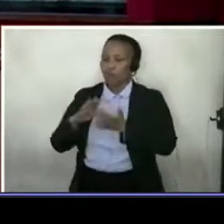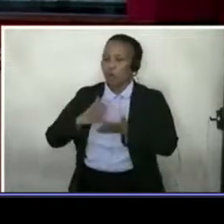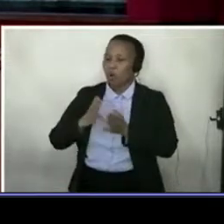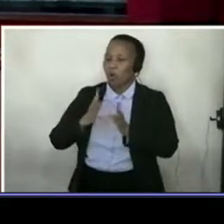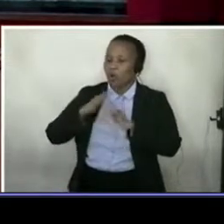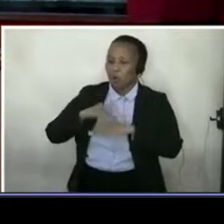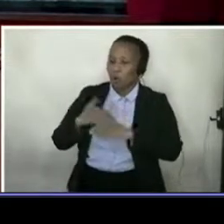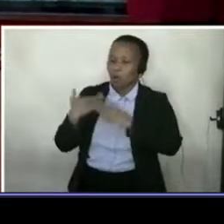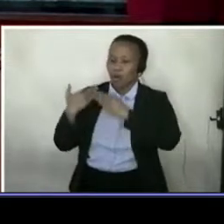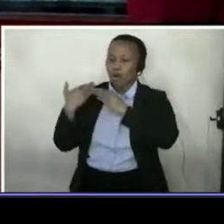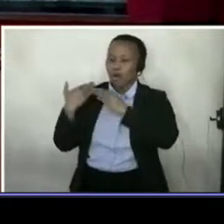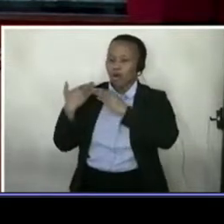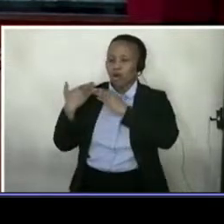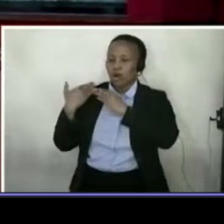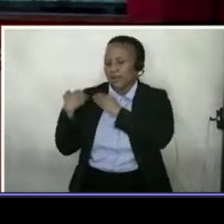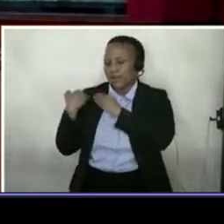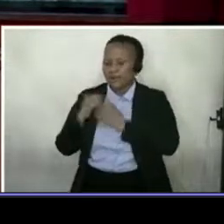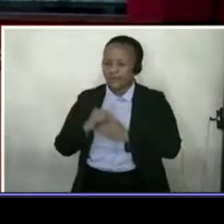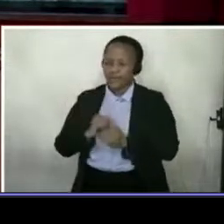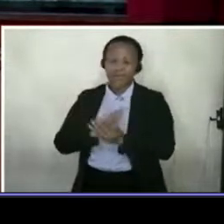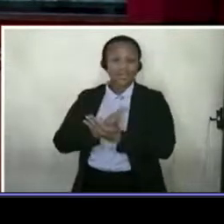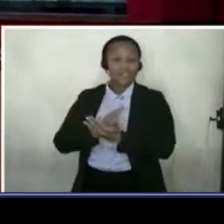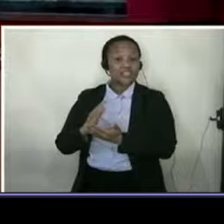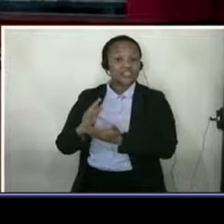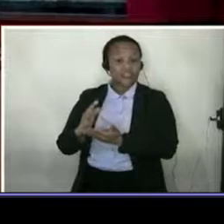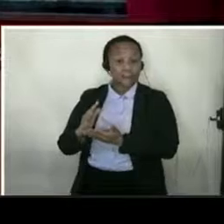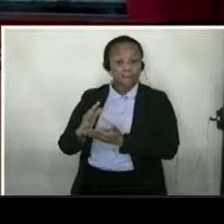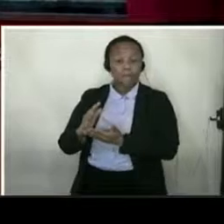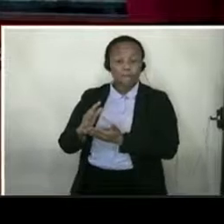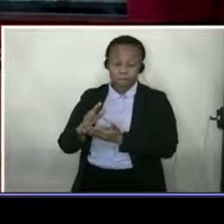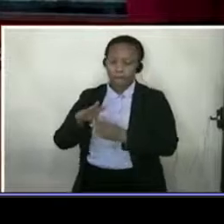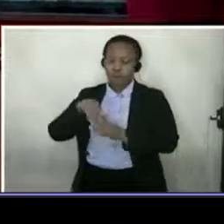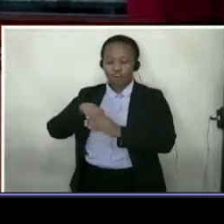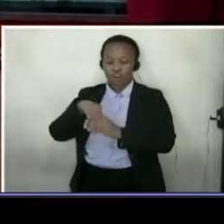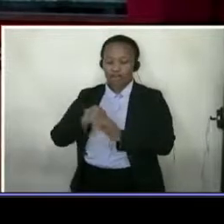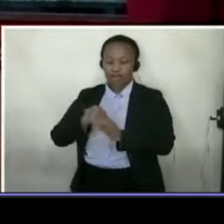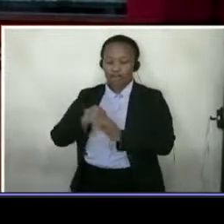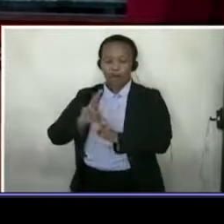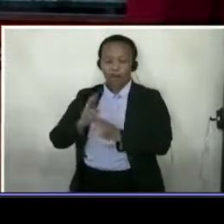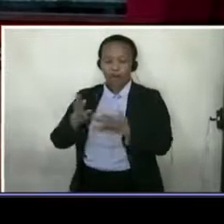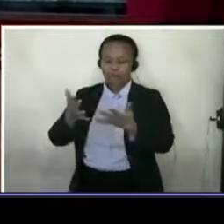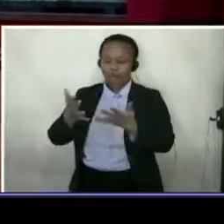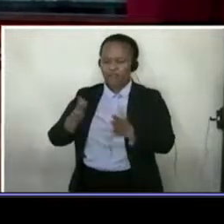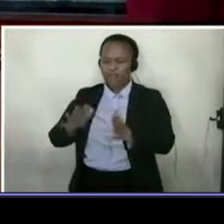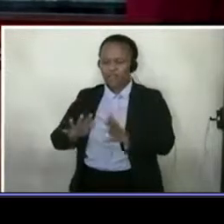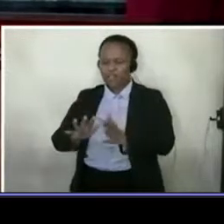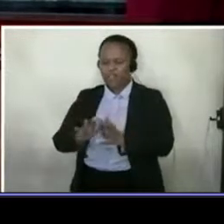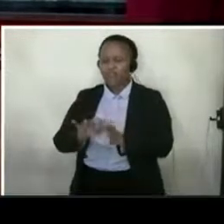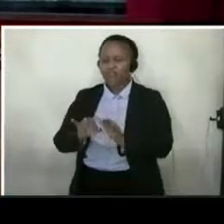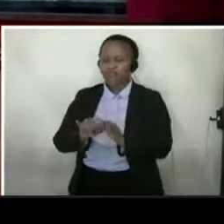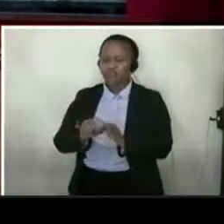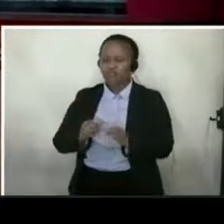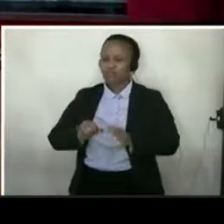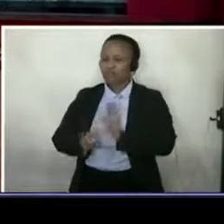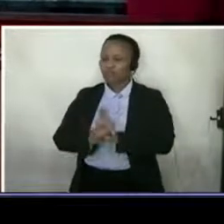me to paraphrase some of the content of the report, which clearly identifies our challenge.